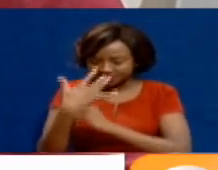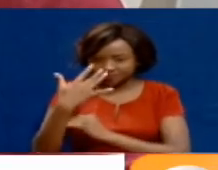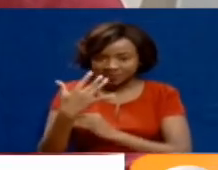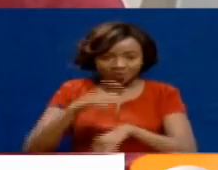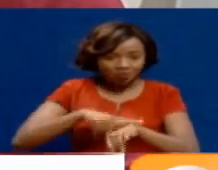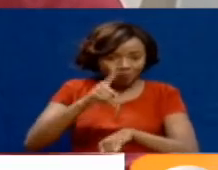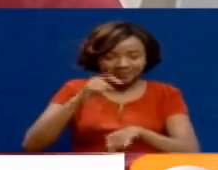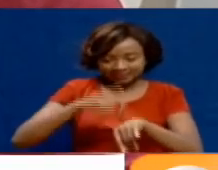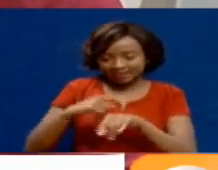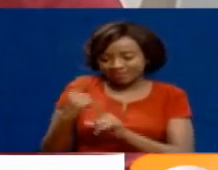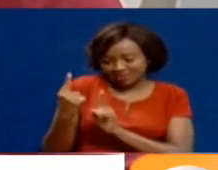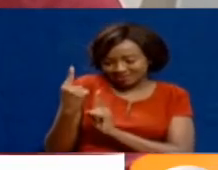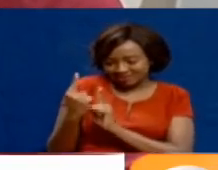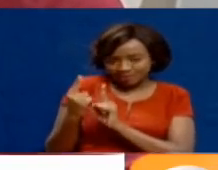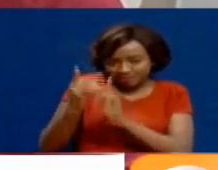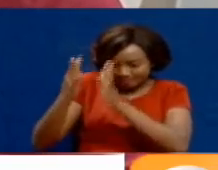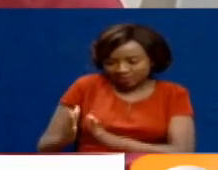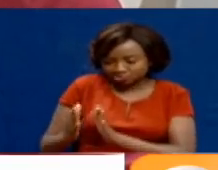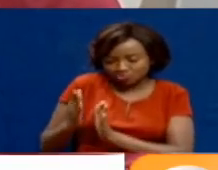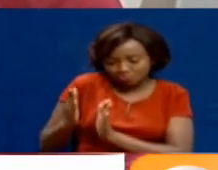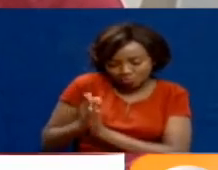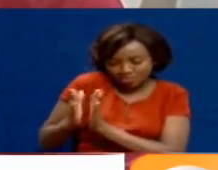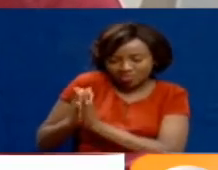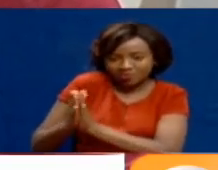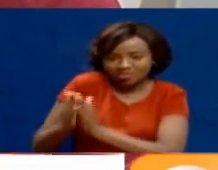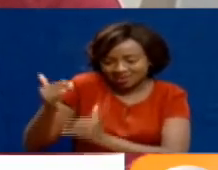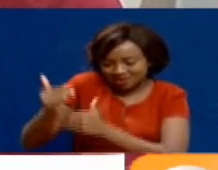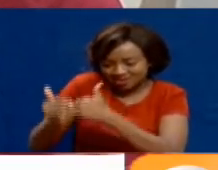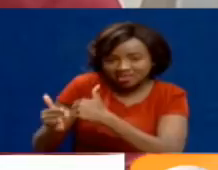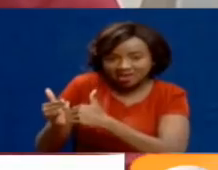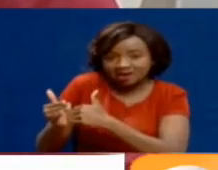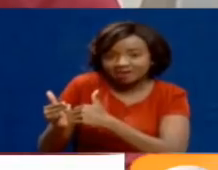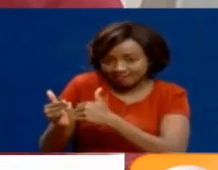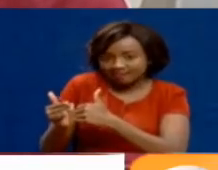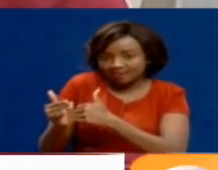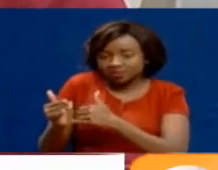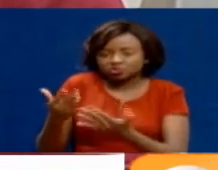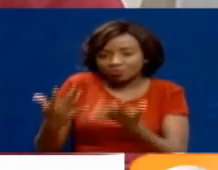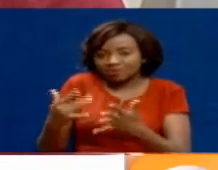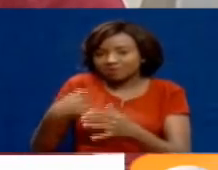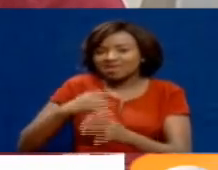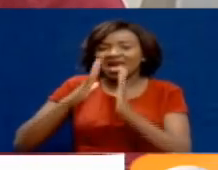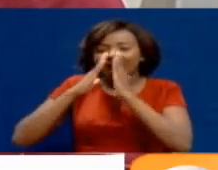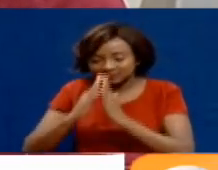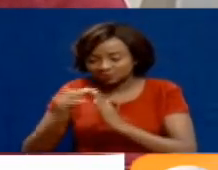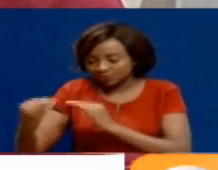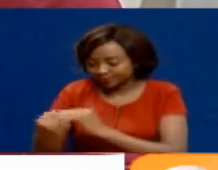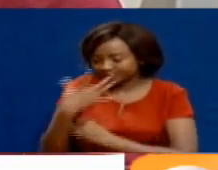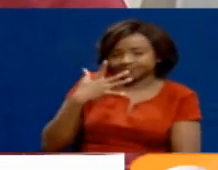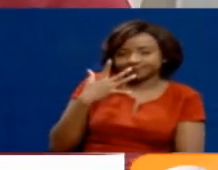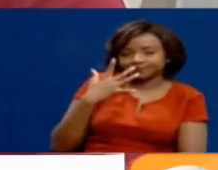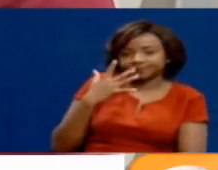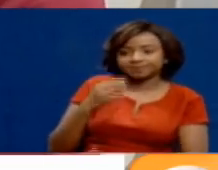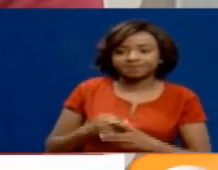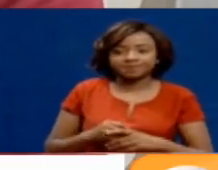and they sneeze or cough, the droplets could land on you. The surface is a possibility, but it's less. We are suspecting that it's causing lesser